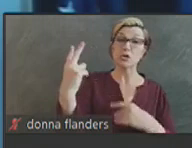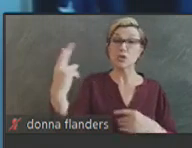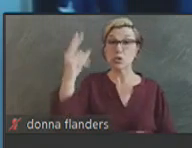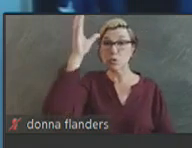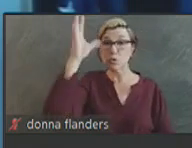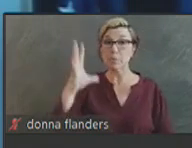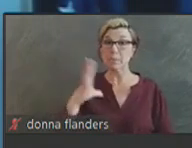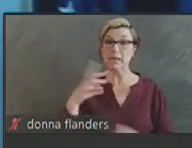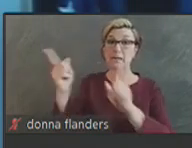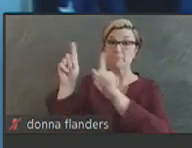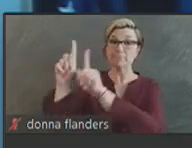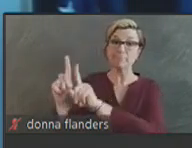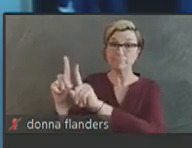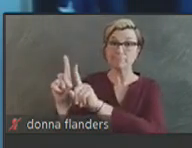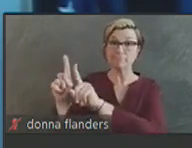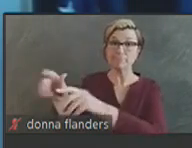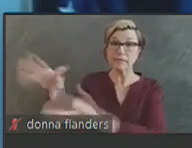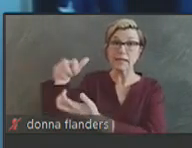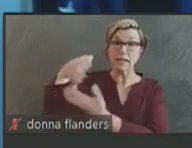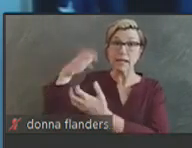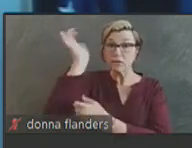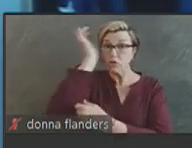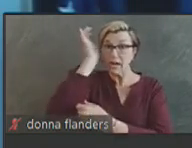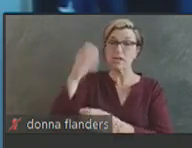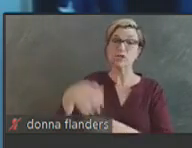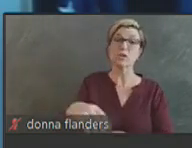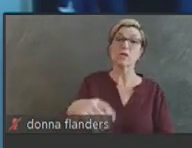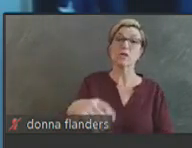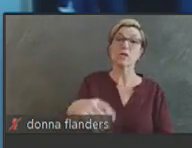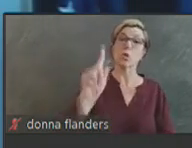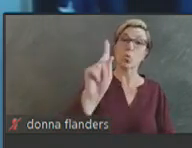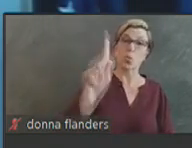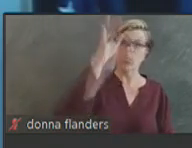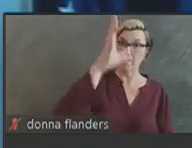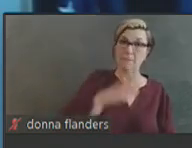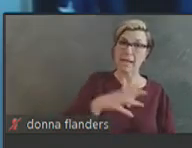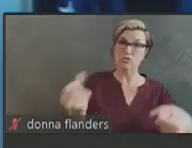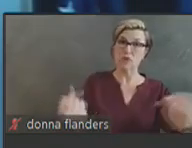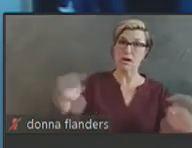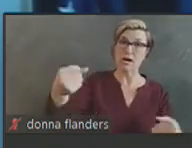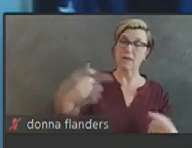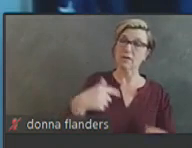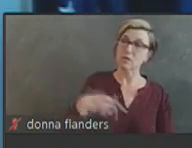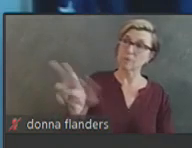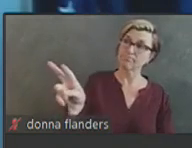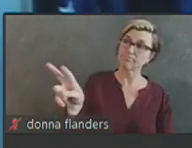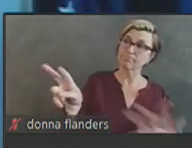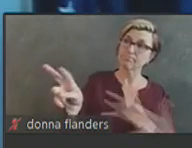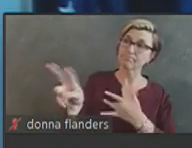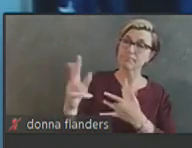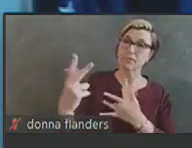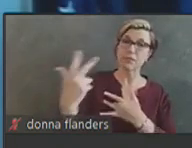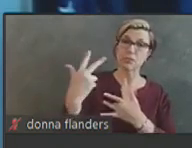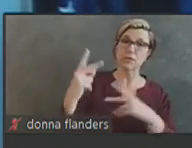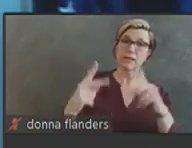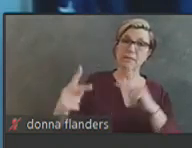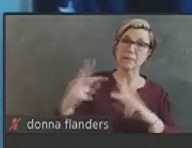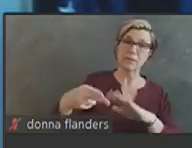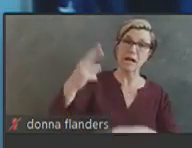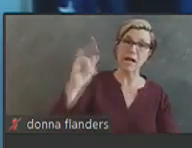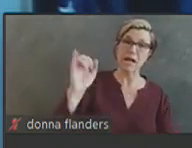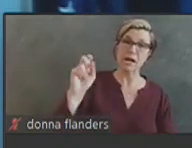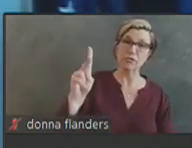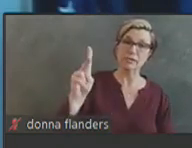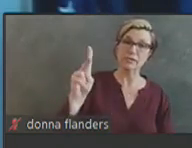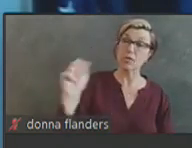collect sanitation and garbage. But consequently, in the process of doing it, you increase the risk that you may